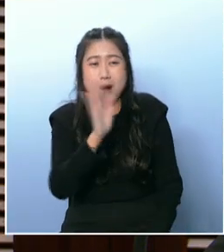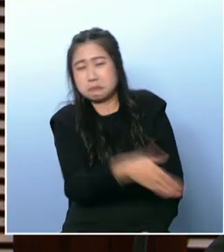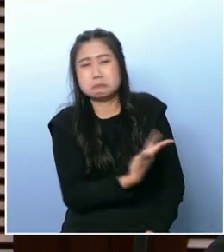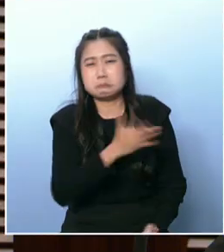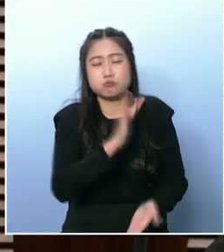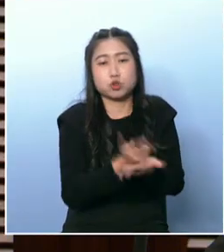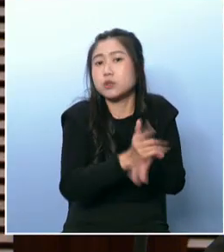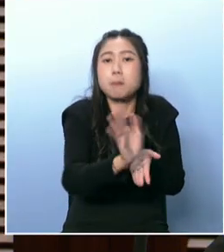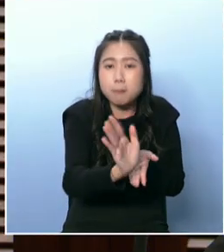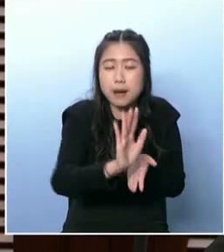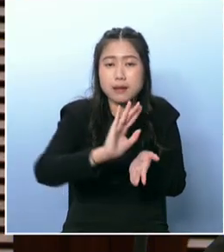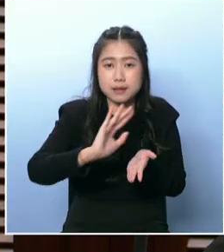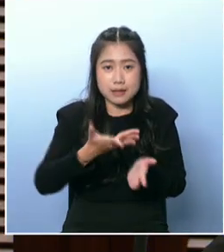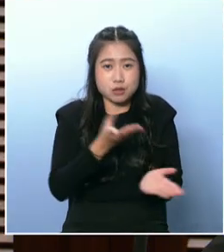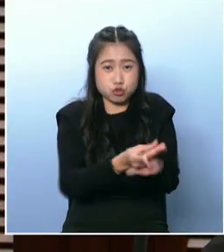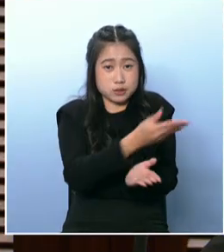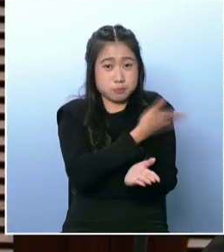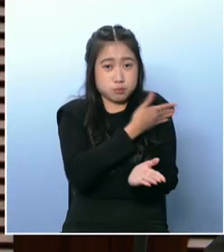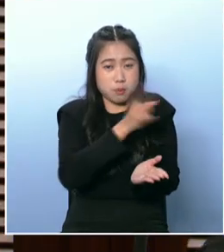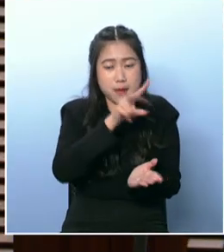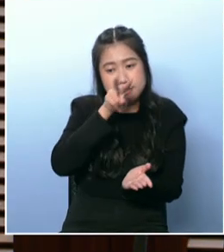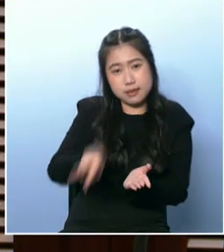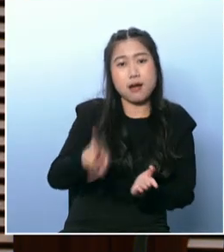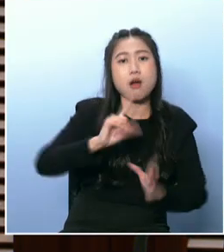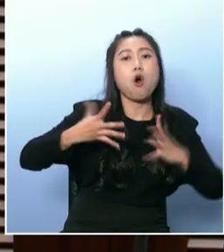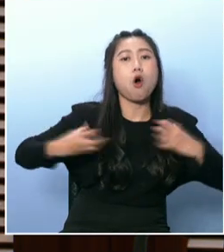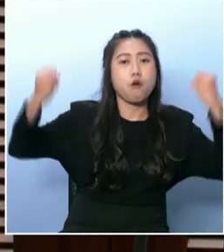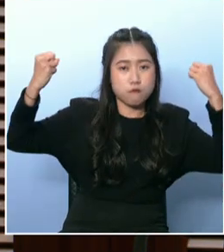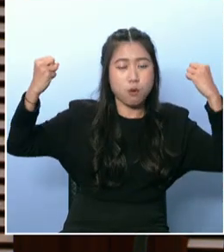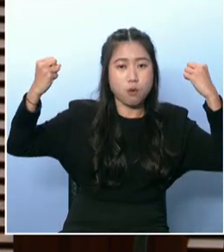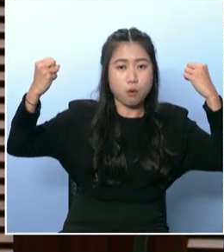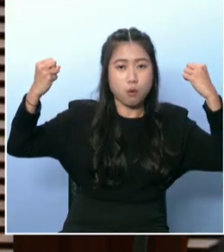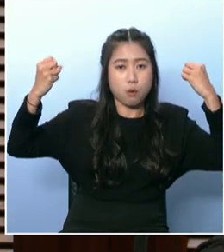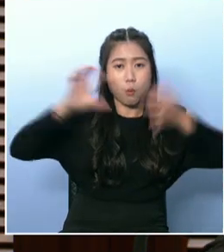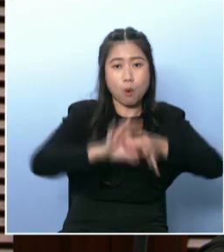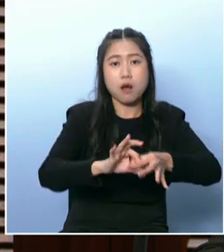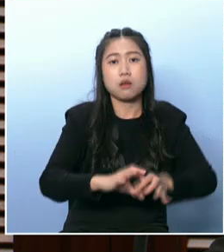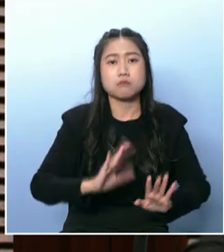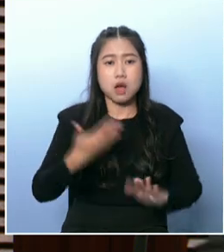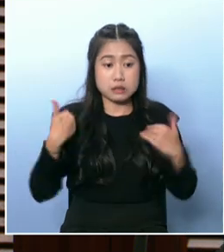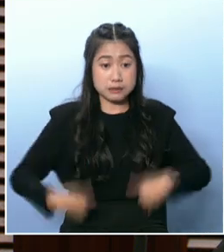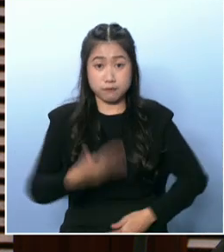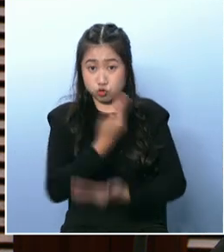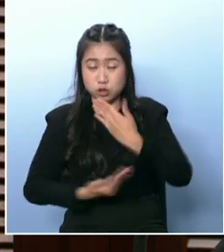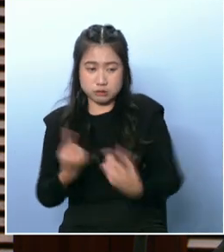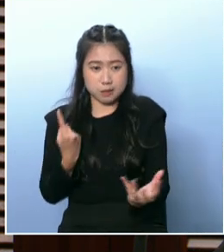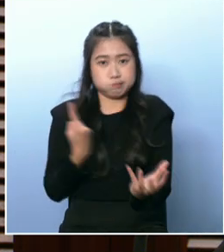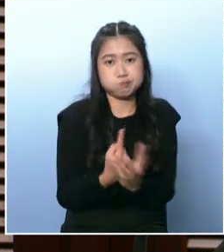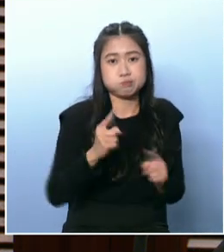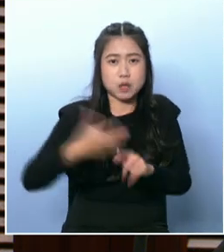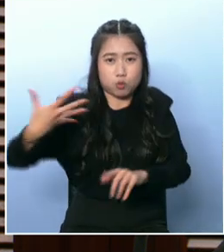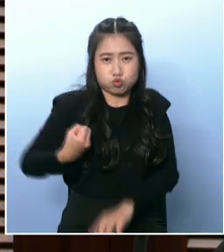have participation from the experts and the professionals, but I think they just focus on rehabilitation. But